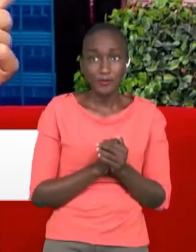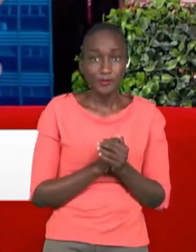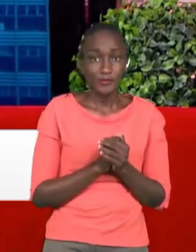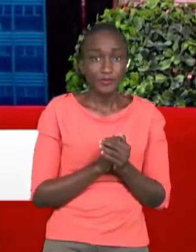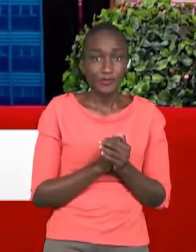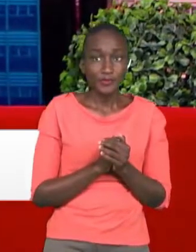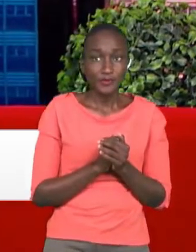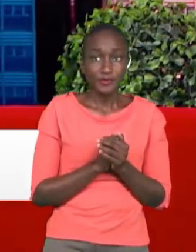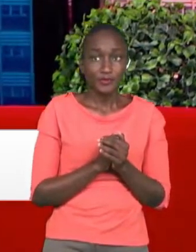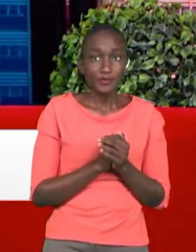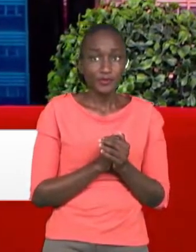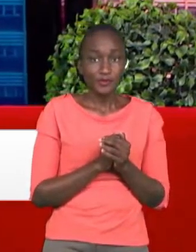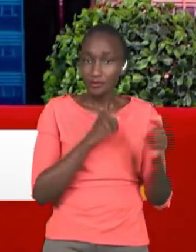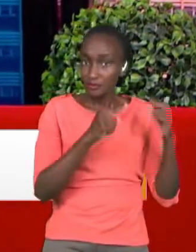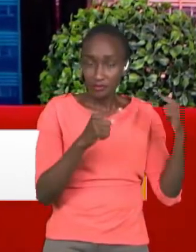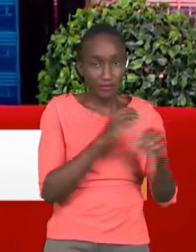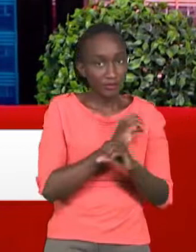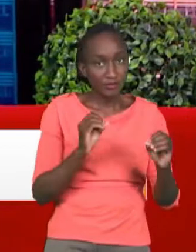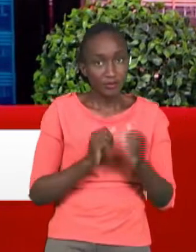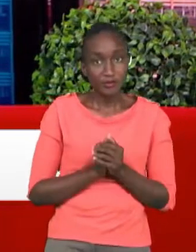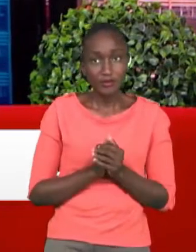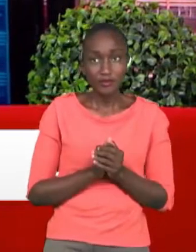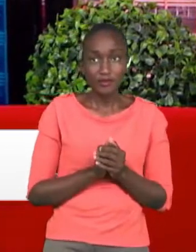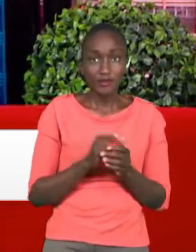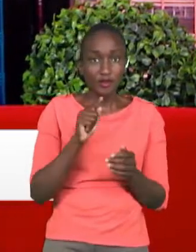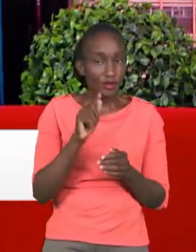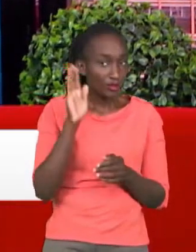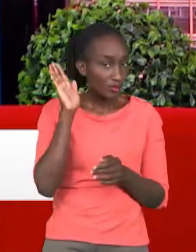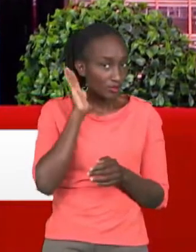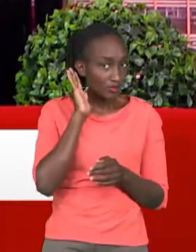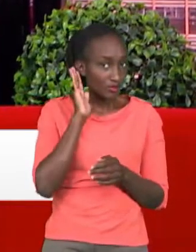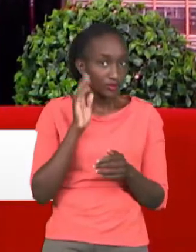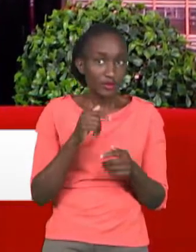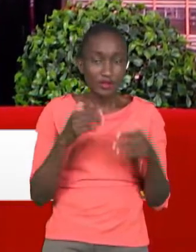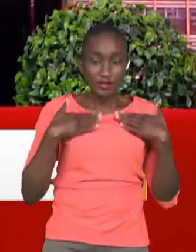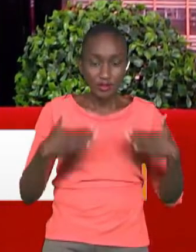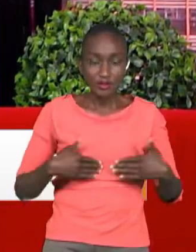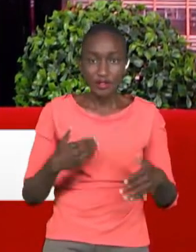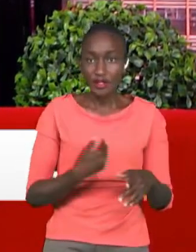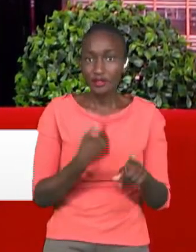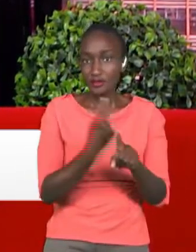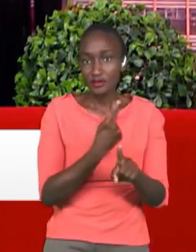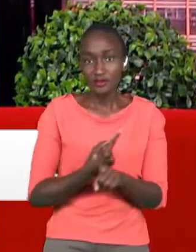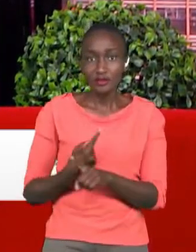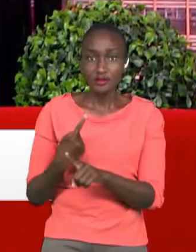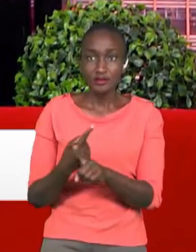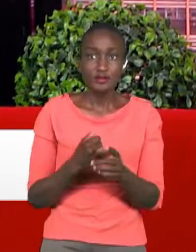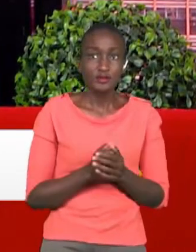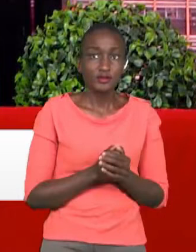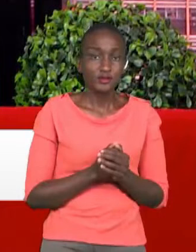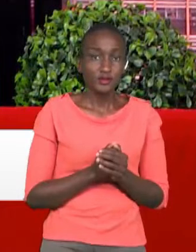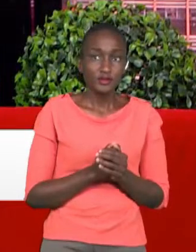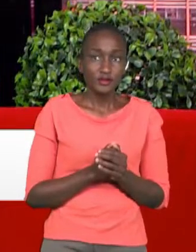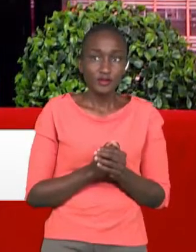she said that is not a competition. You are to listen to your body. Everybody has that different nature. So, you